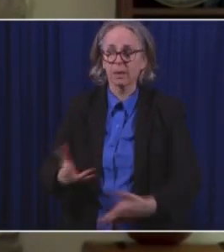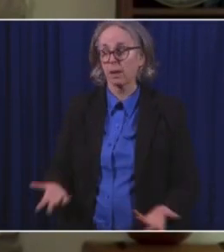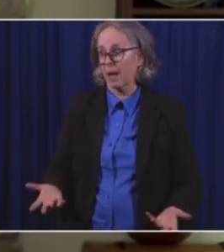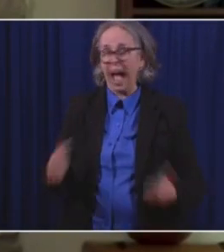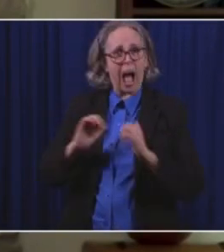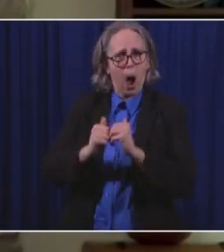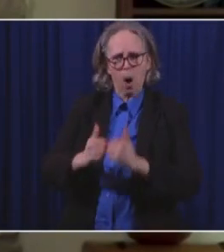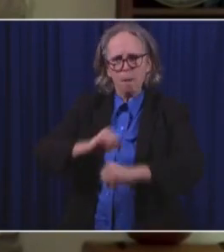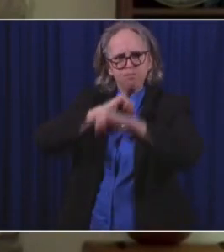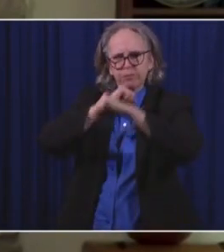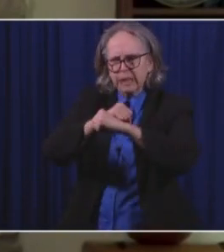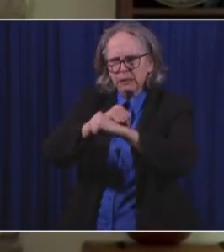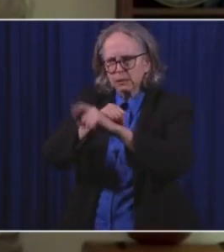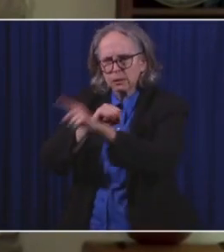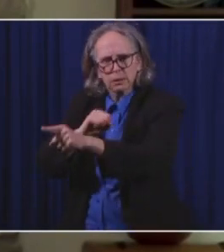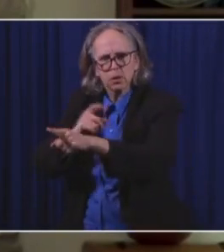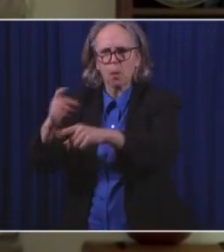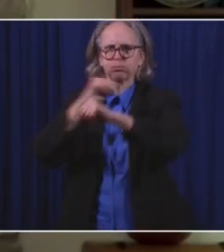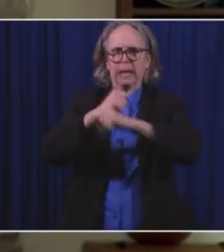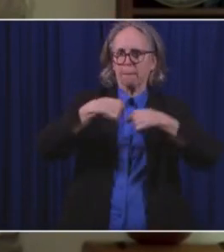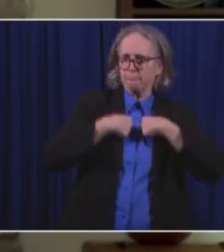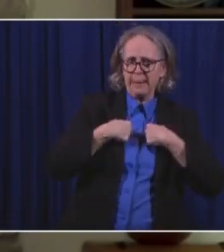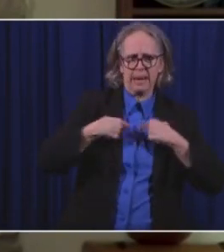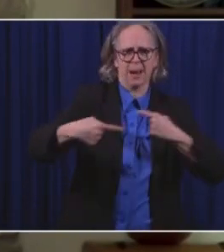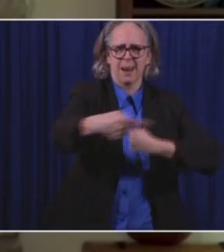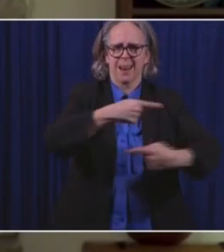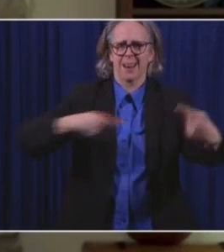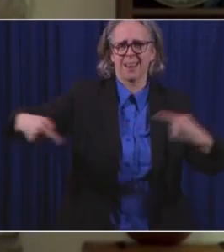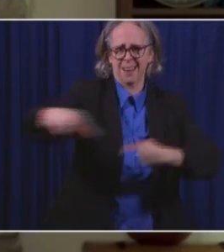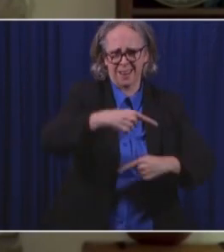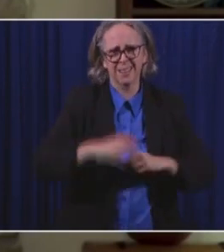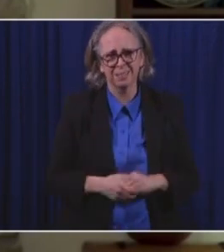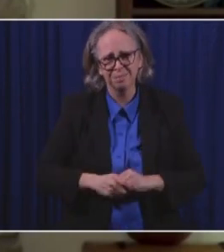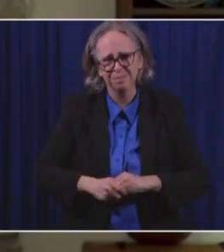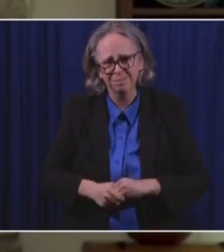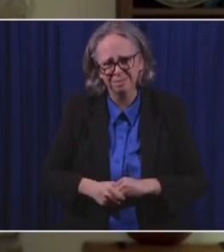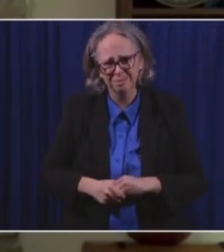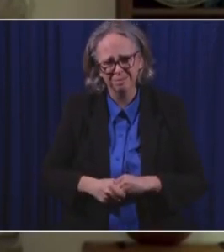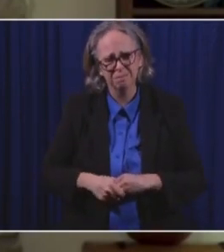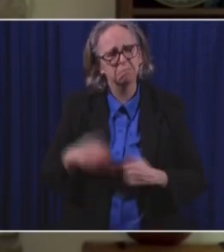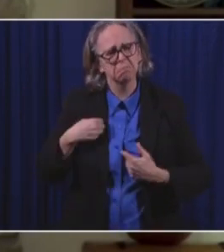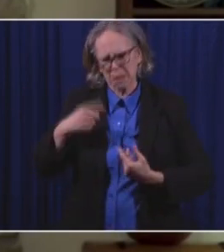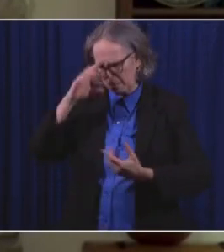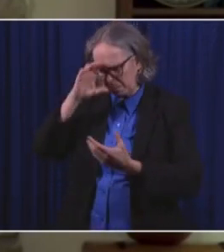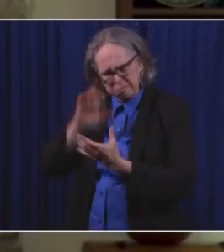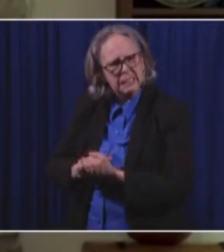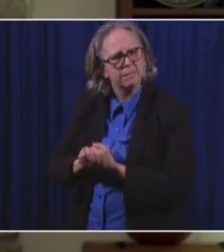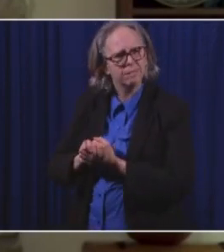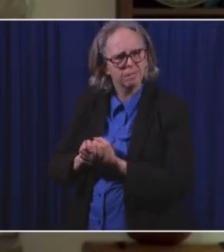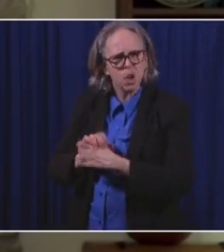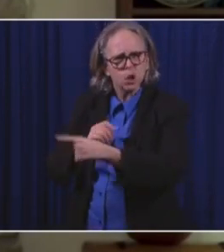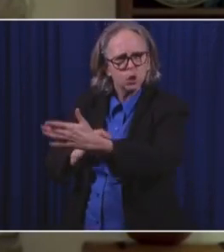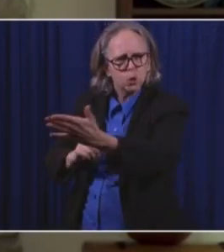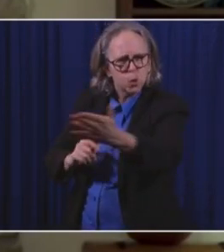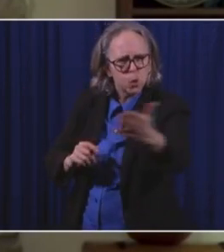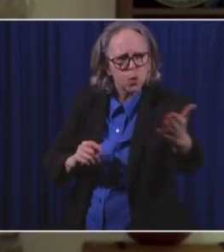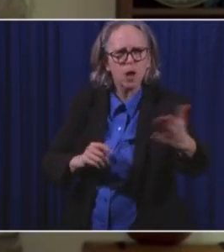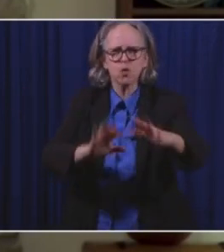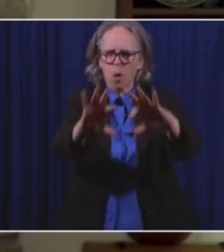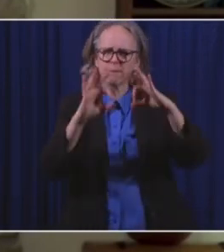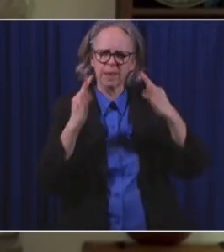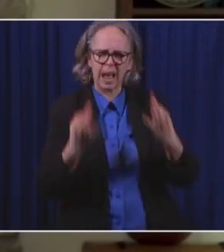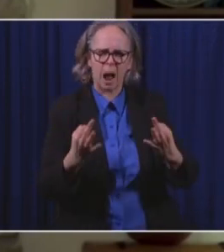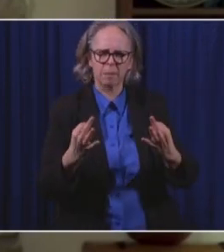believe that you and your family deserves some normalcy. That's